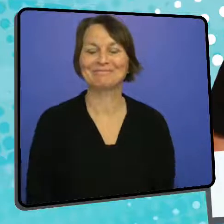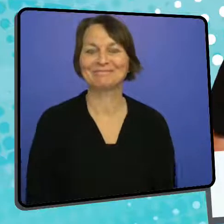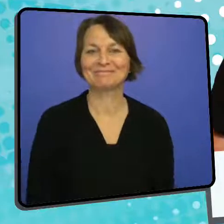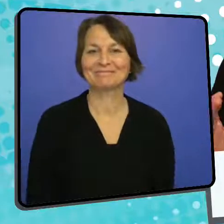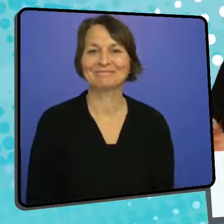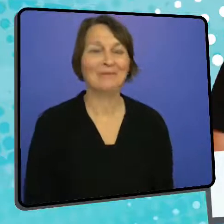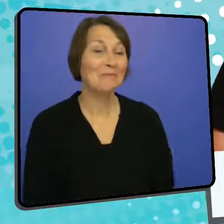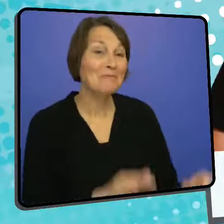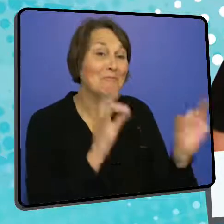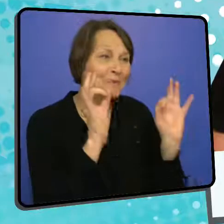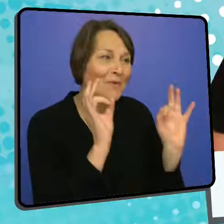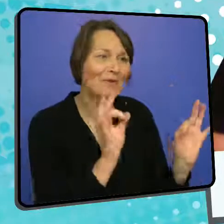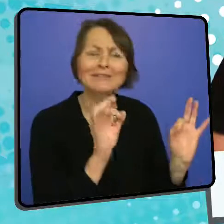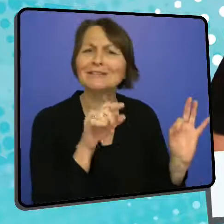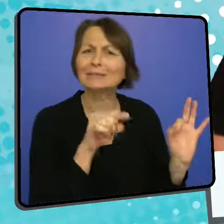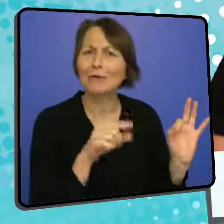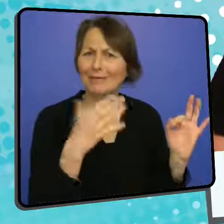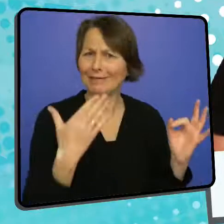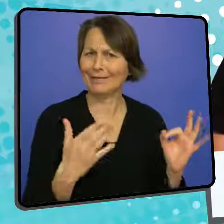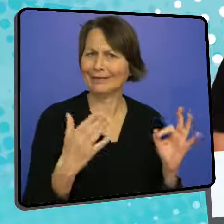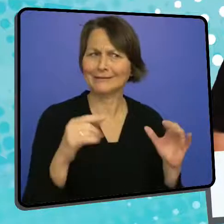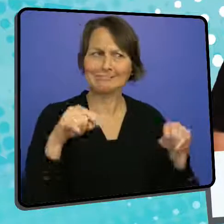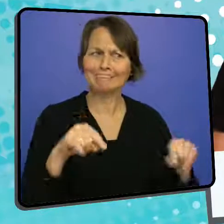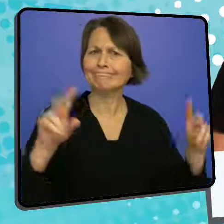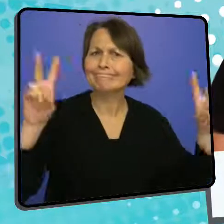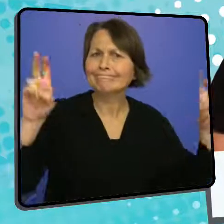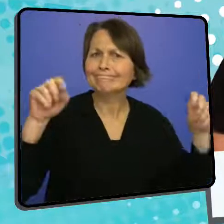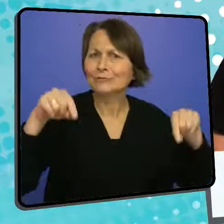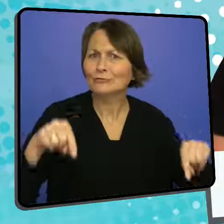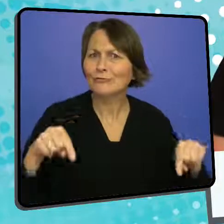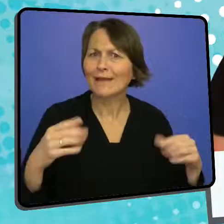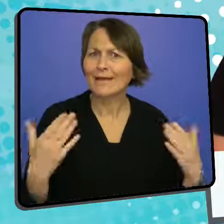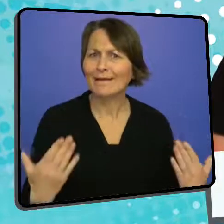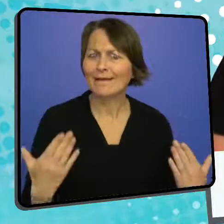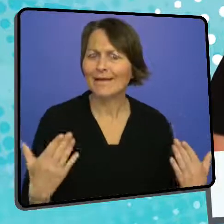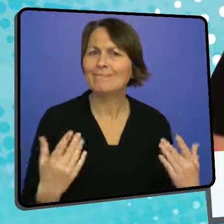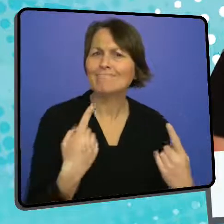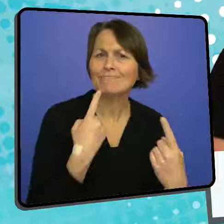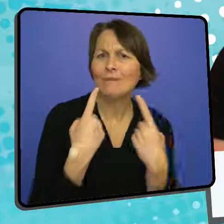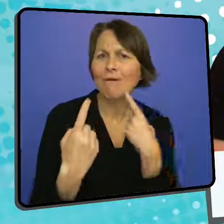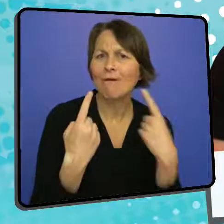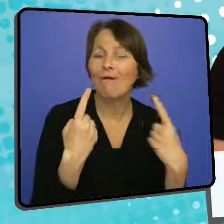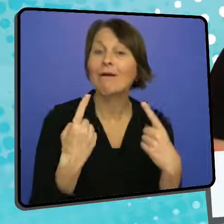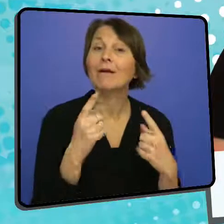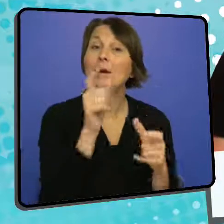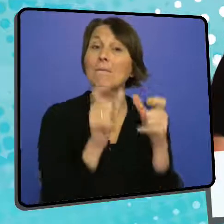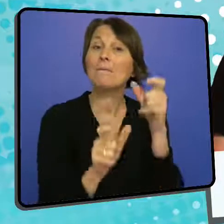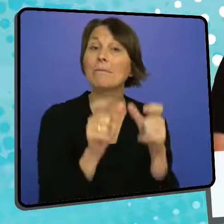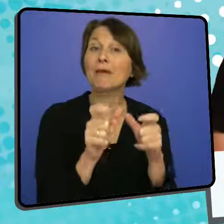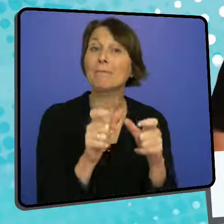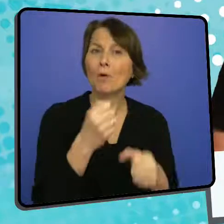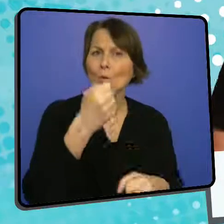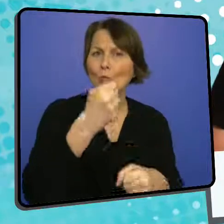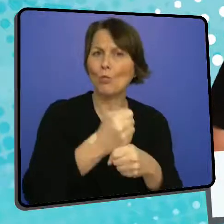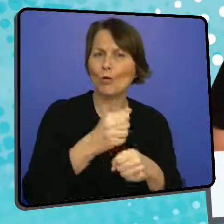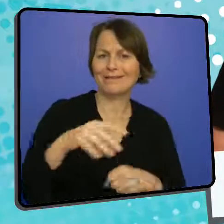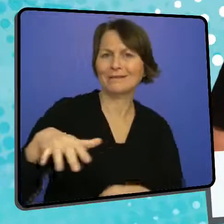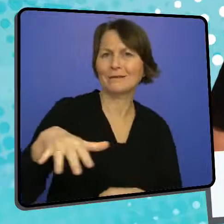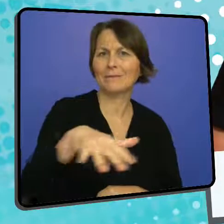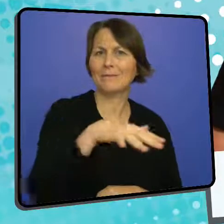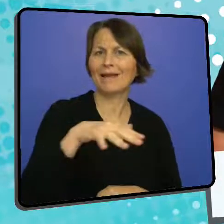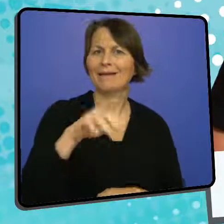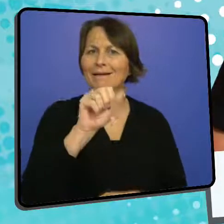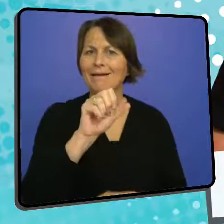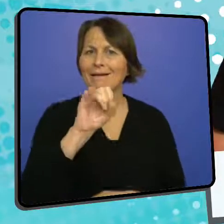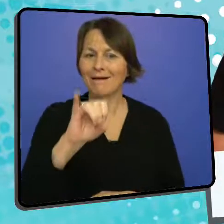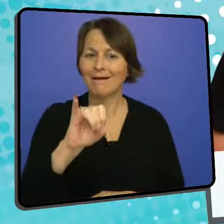Perfect. So this show is all about people that work in the AI space. We invite every show, we invite